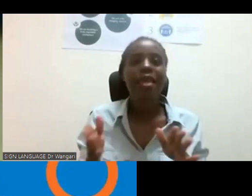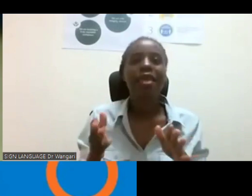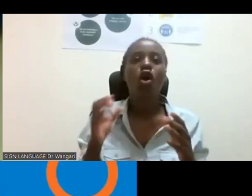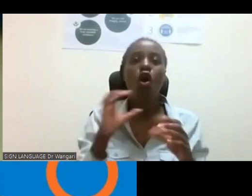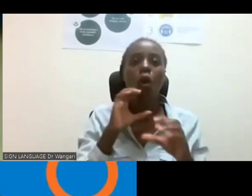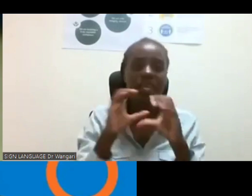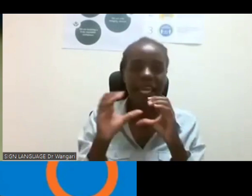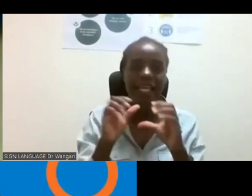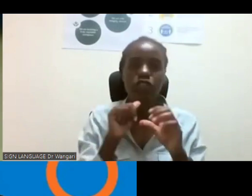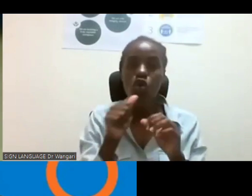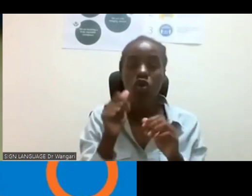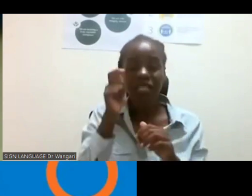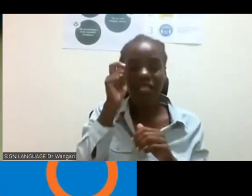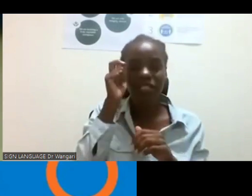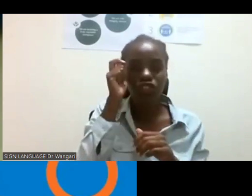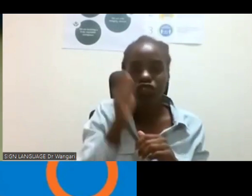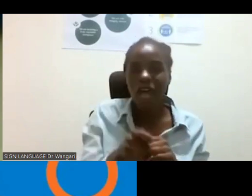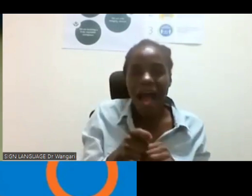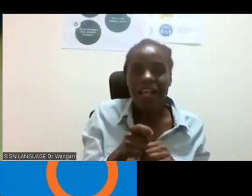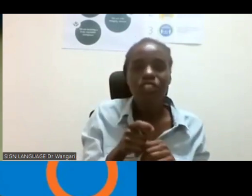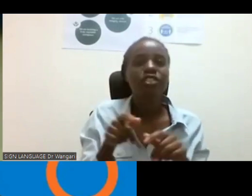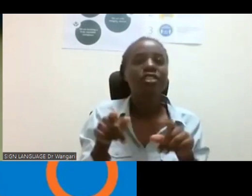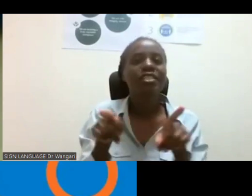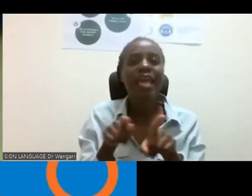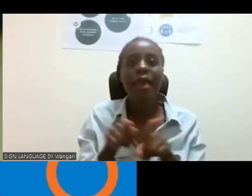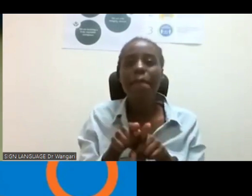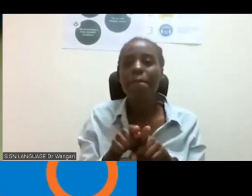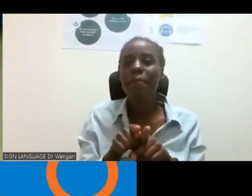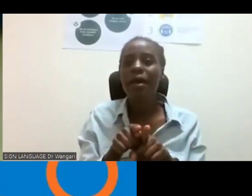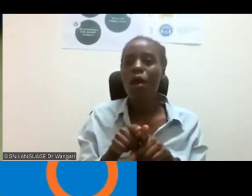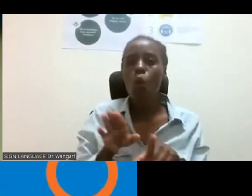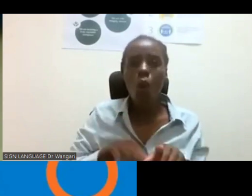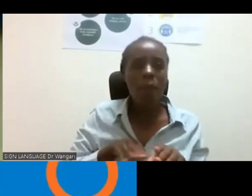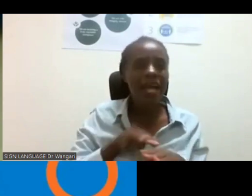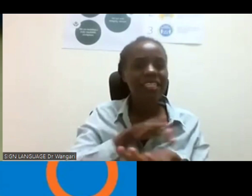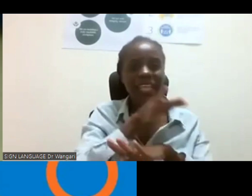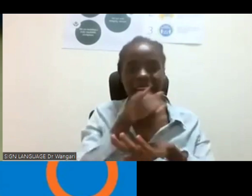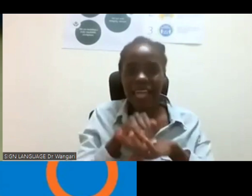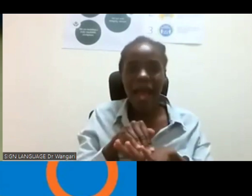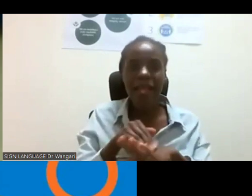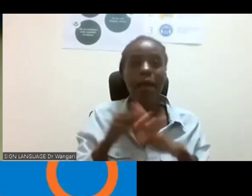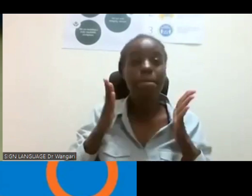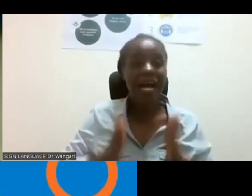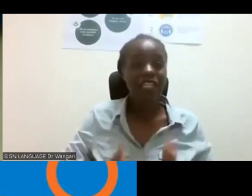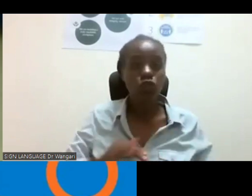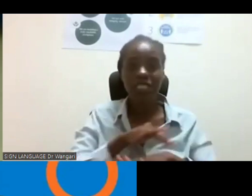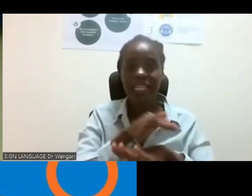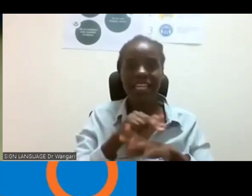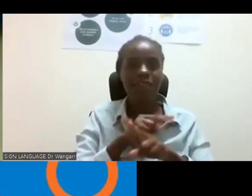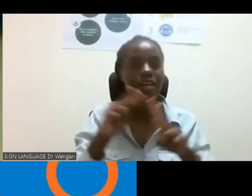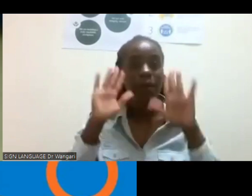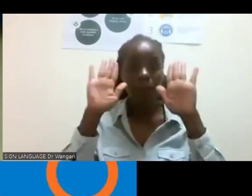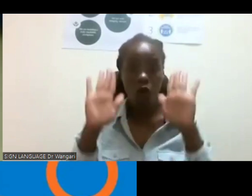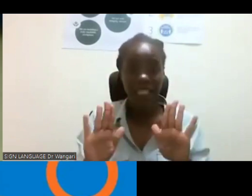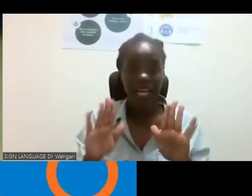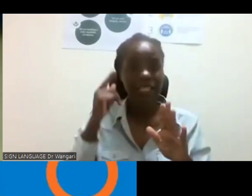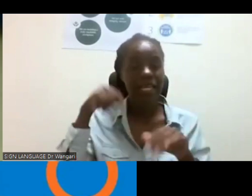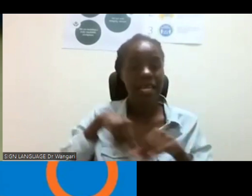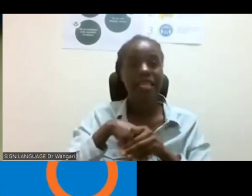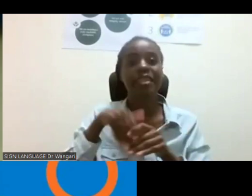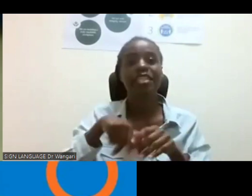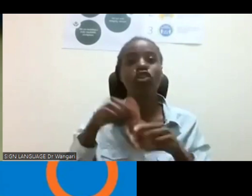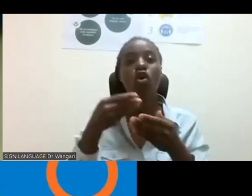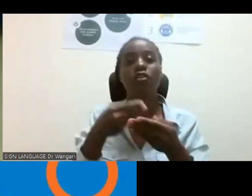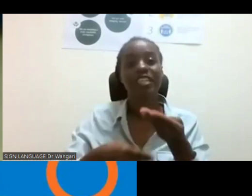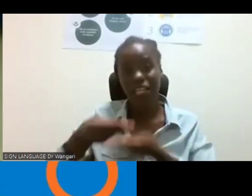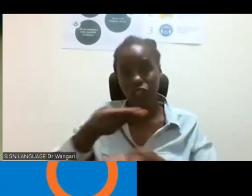way that's supportive of women, that's person-centered, that's woman-centered, is absolutely critical in this whole conversation. So we